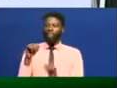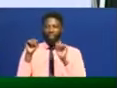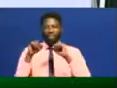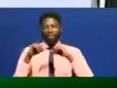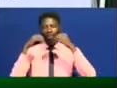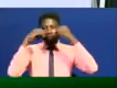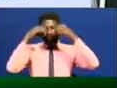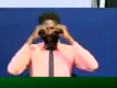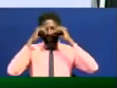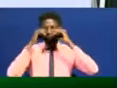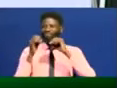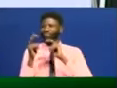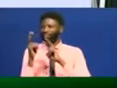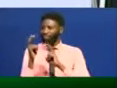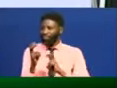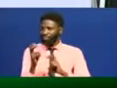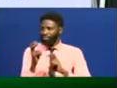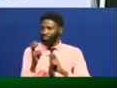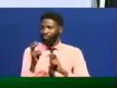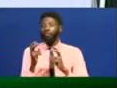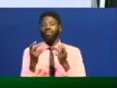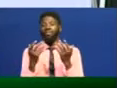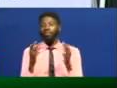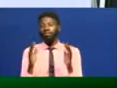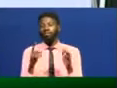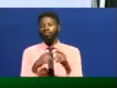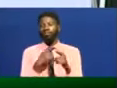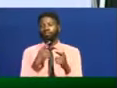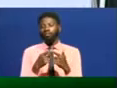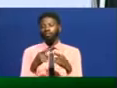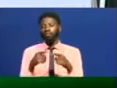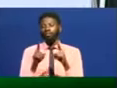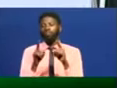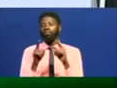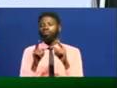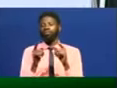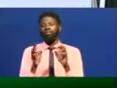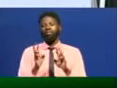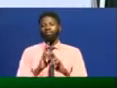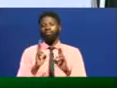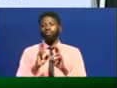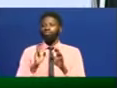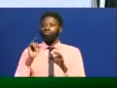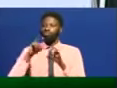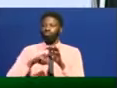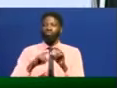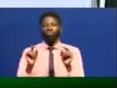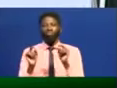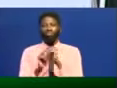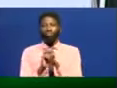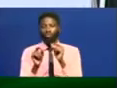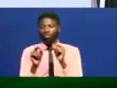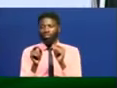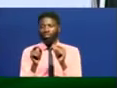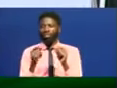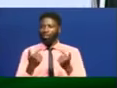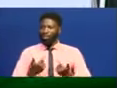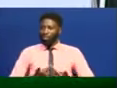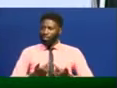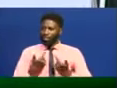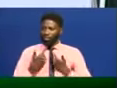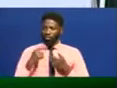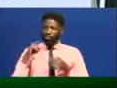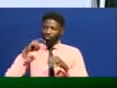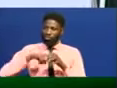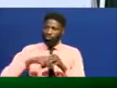Google Store, and blame me, you are on board real time. It's actually real time. You plug